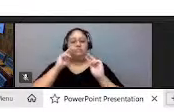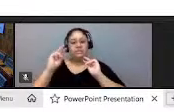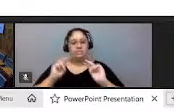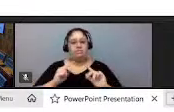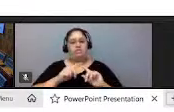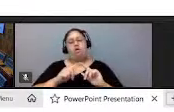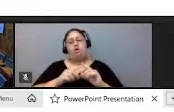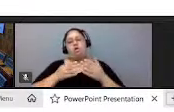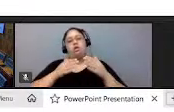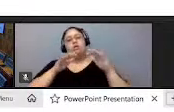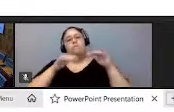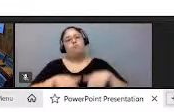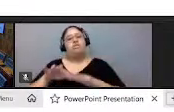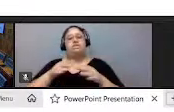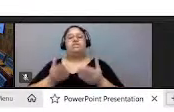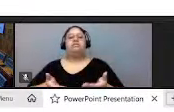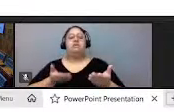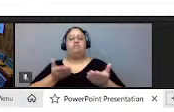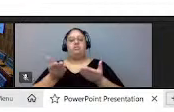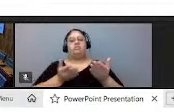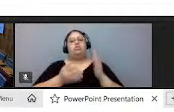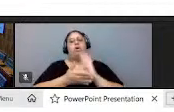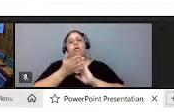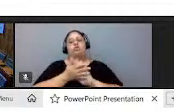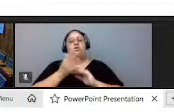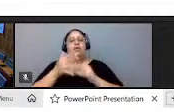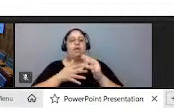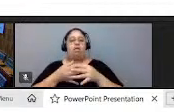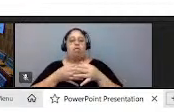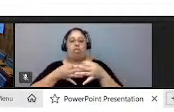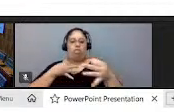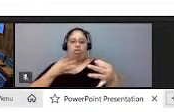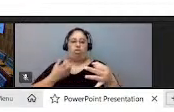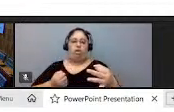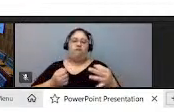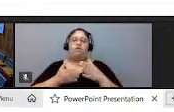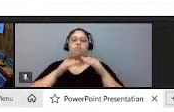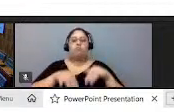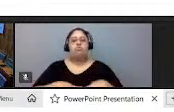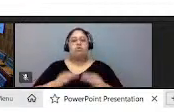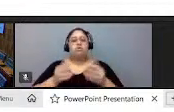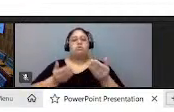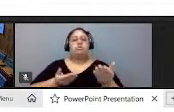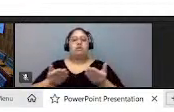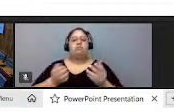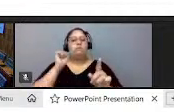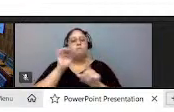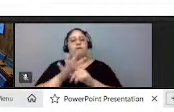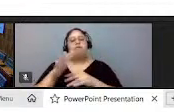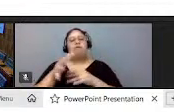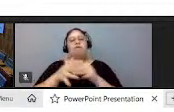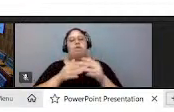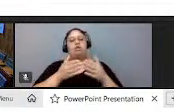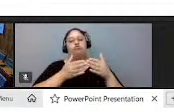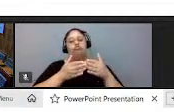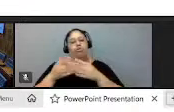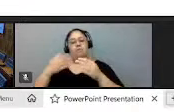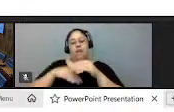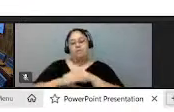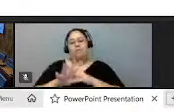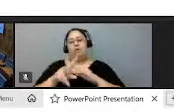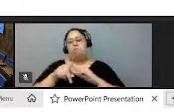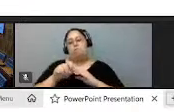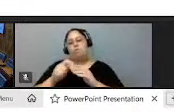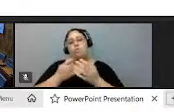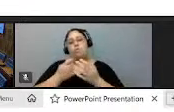marine services operation and that's looking at any delays that our marine services then impacts any vessels either having to come into the port or